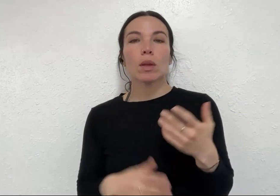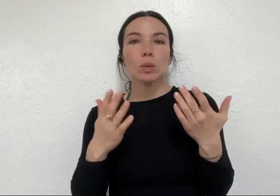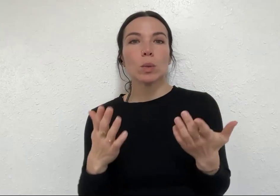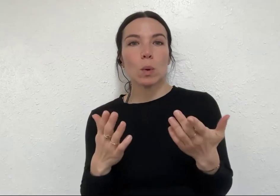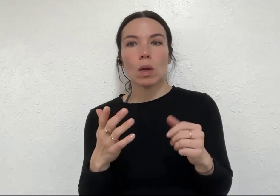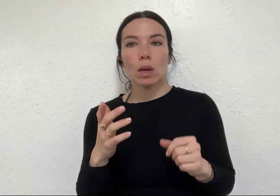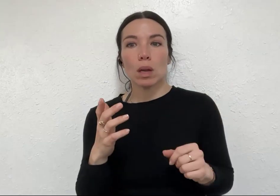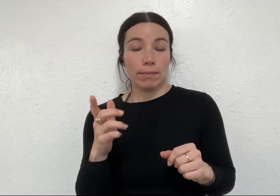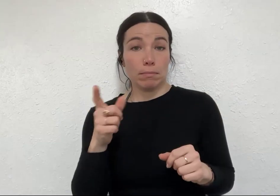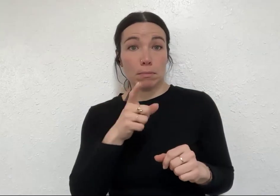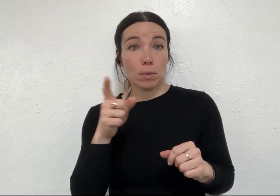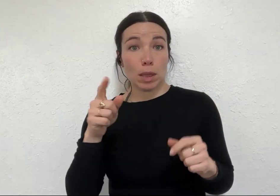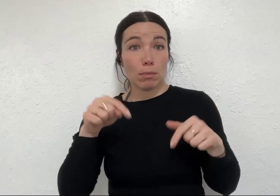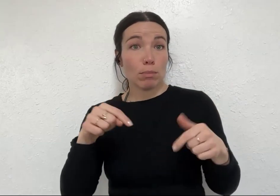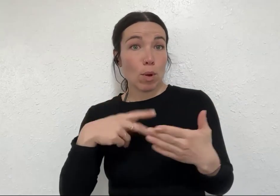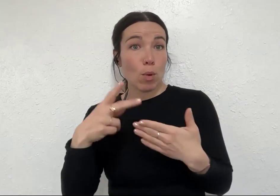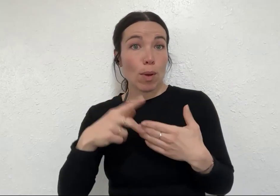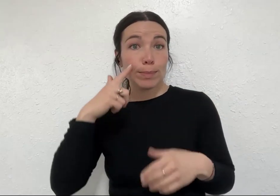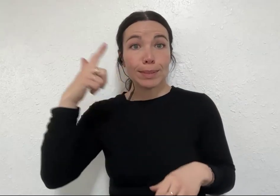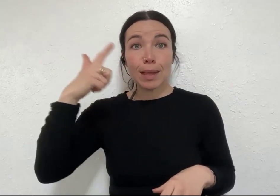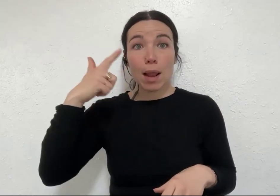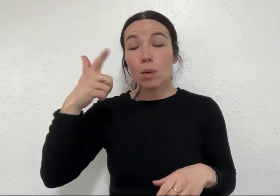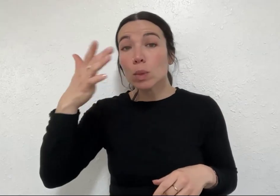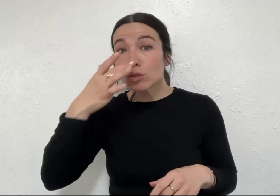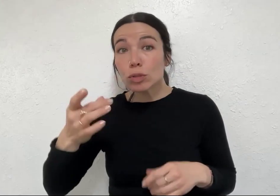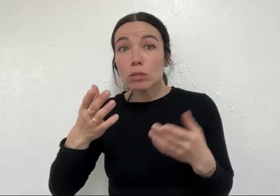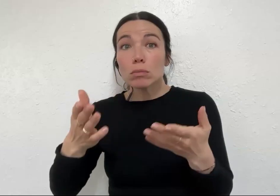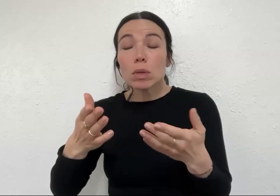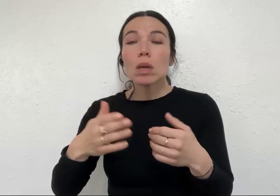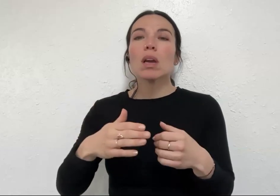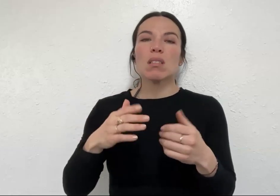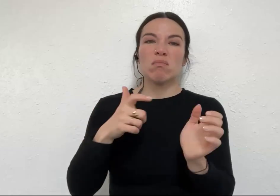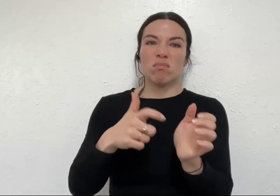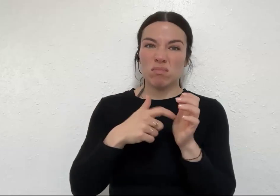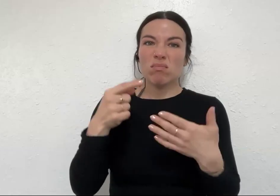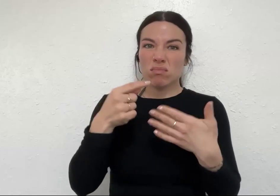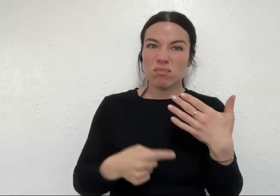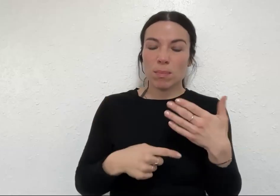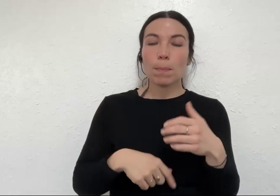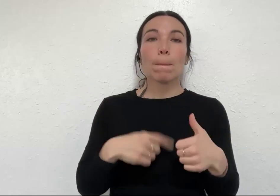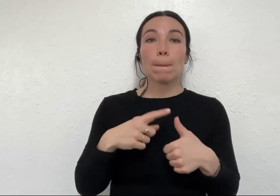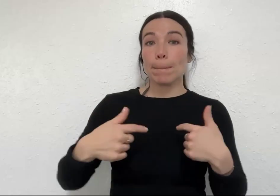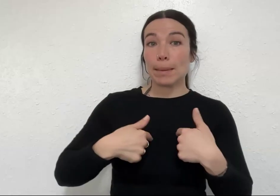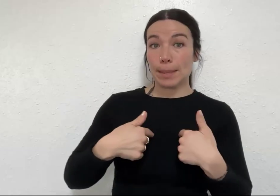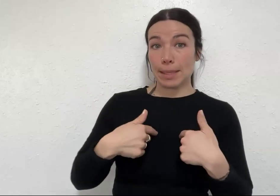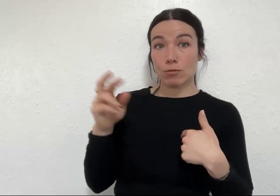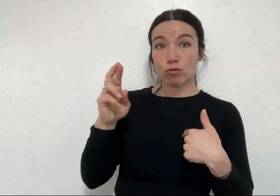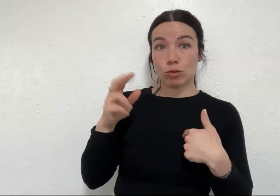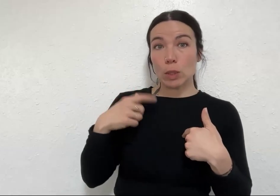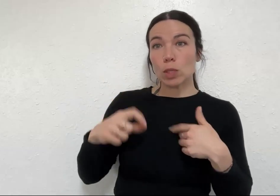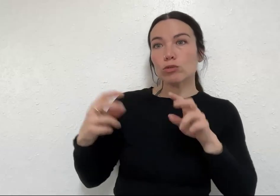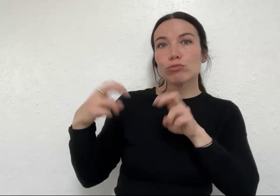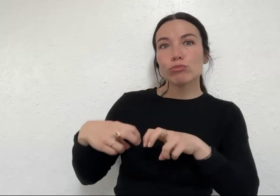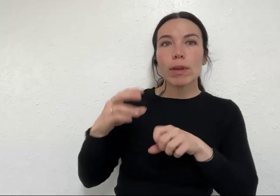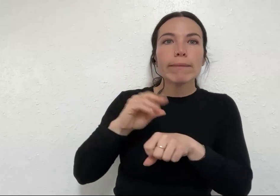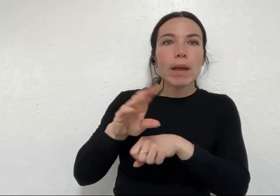anyone who is interested in attending this program would need to have an advising meeting with me. This is where I'll